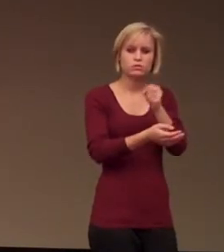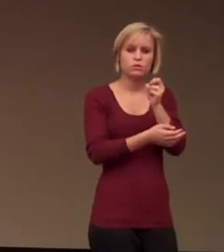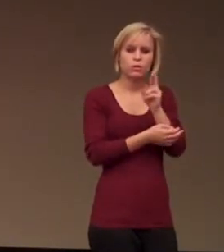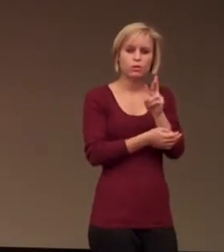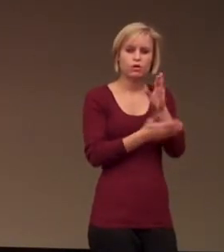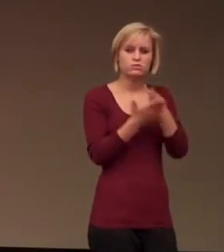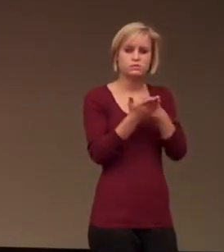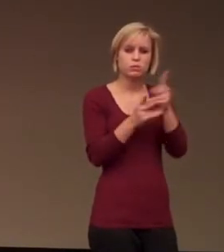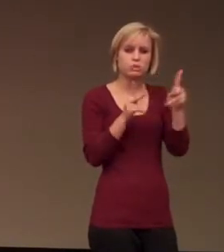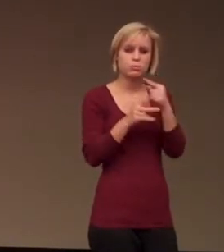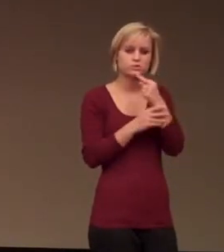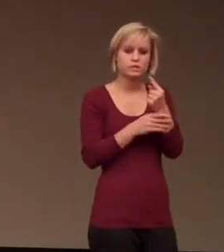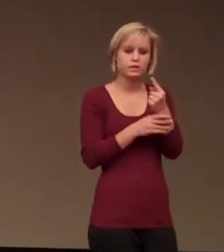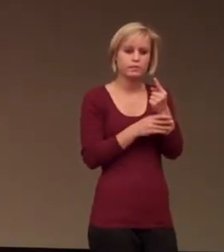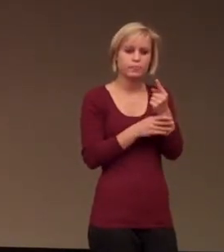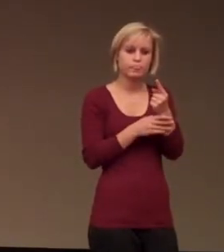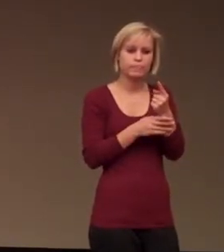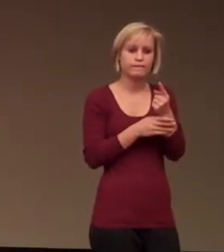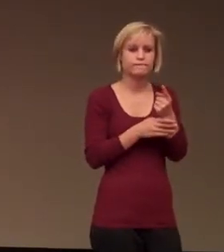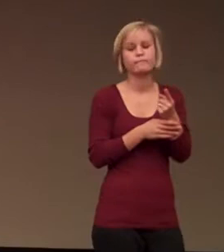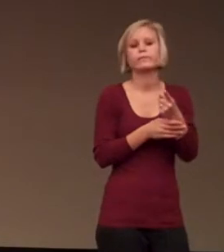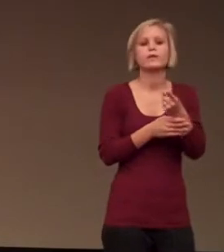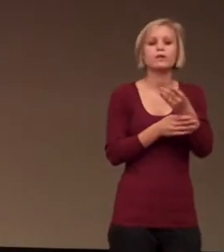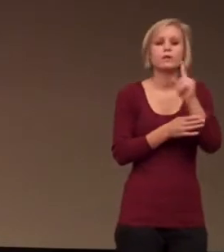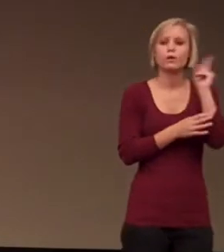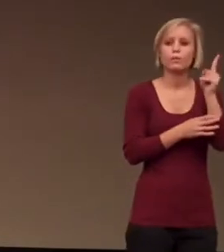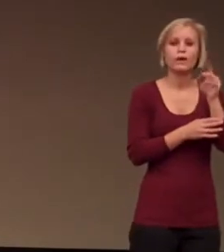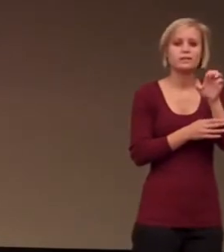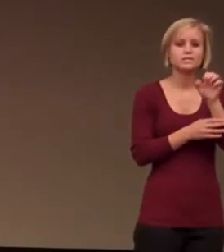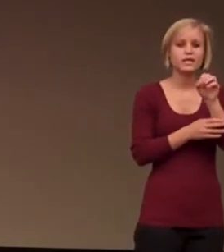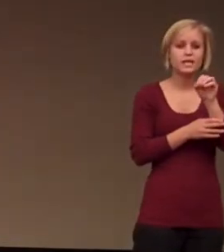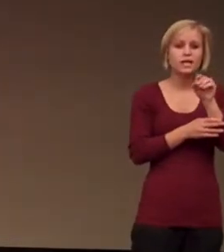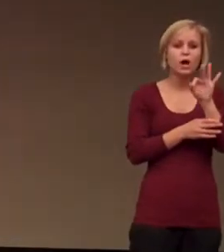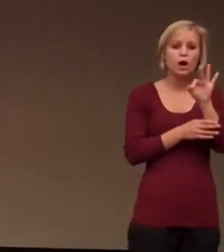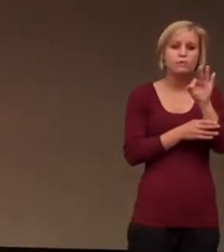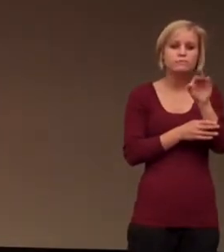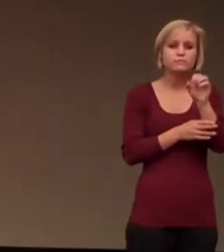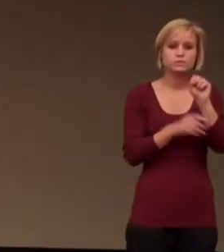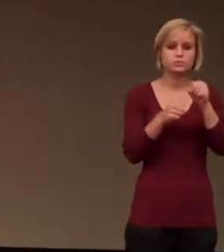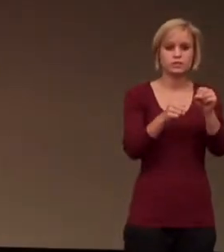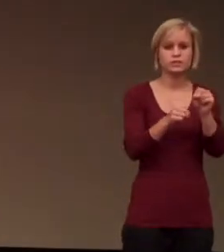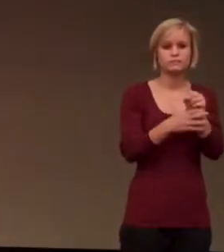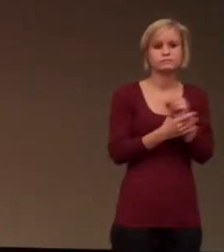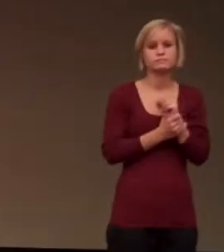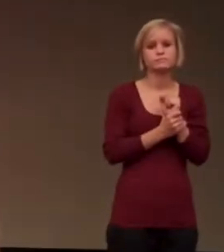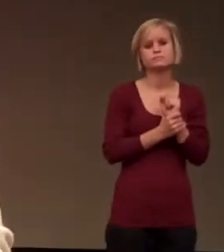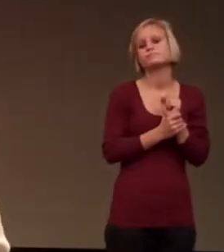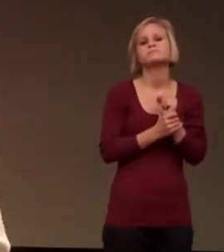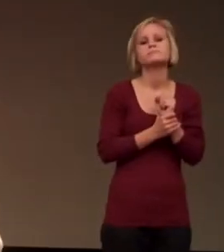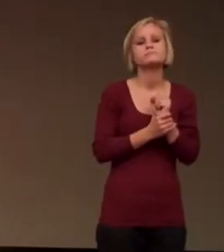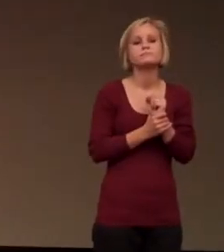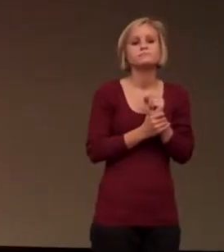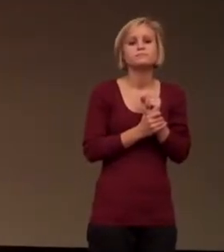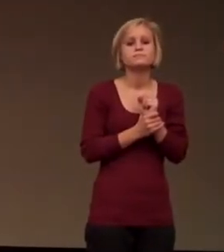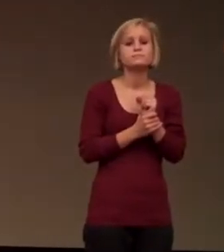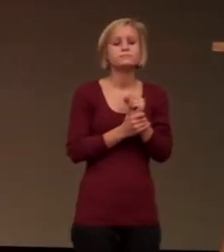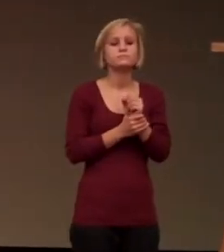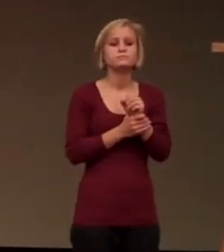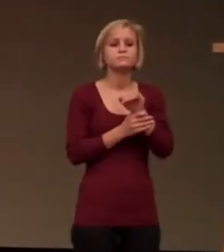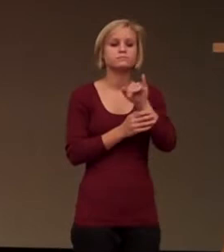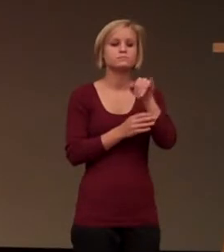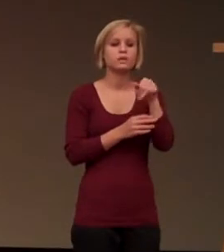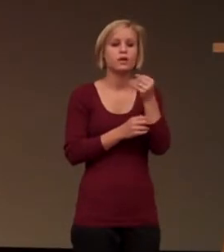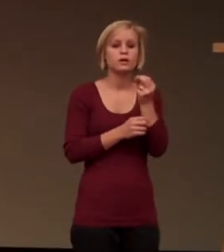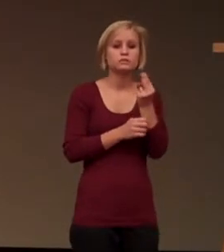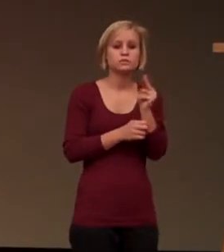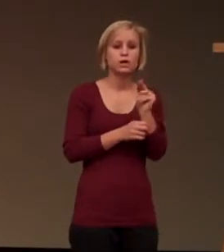Or as some people would say, where's Eoff Street? And well, I can tell you why you say that. No, it's Oaf. John Oaf and his